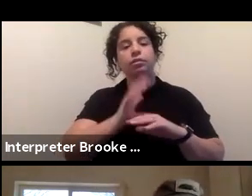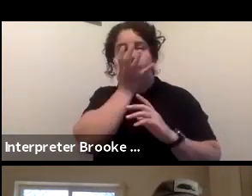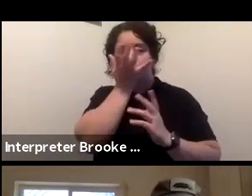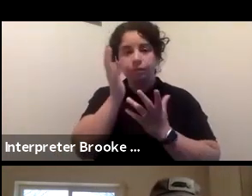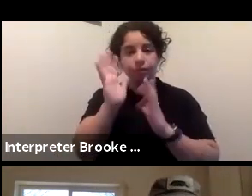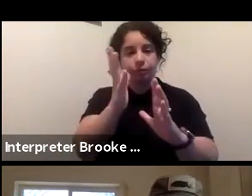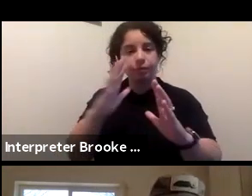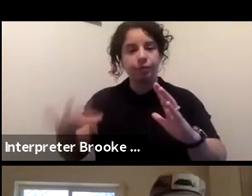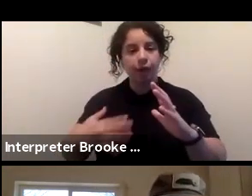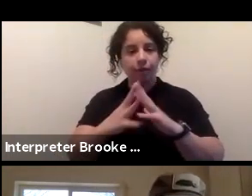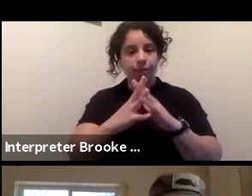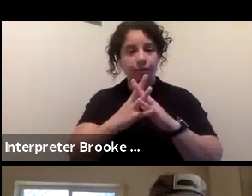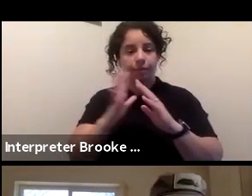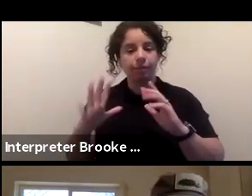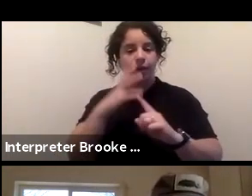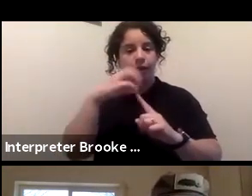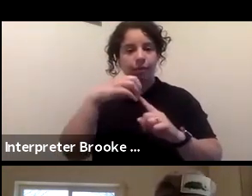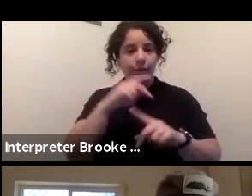people.